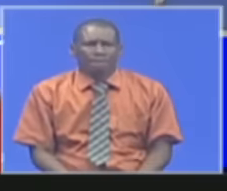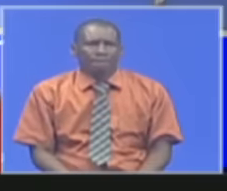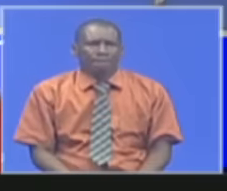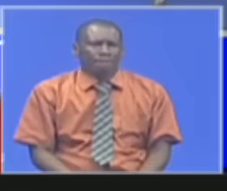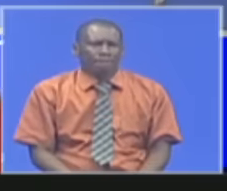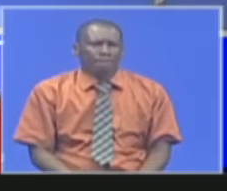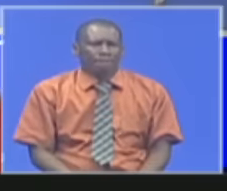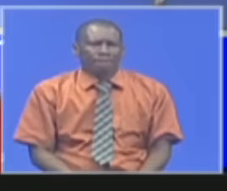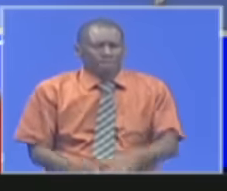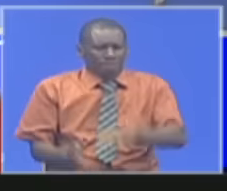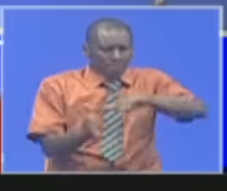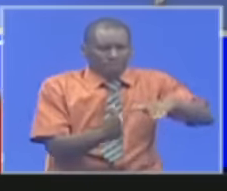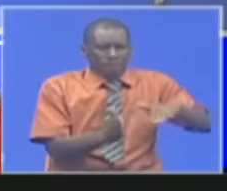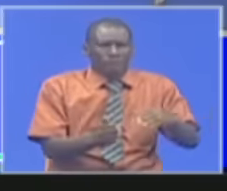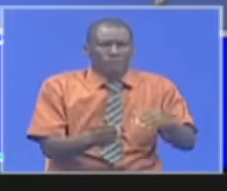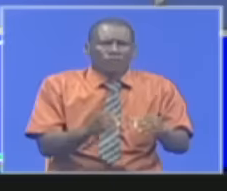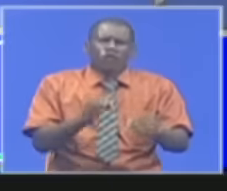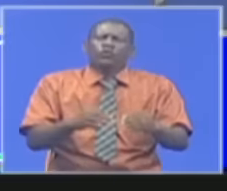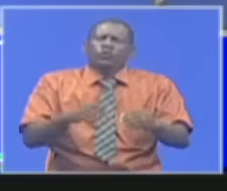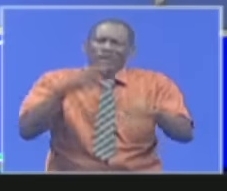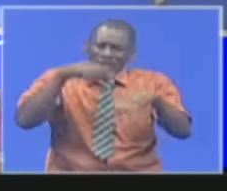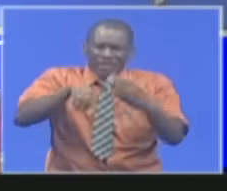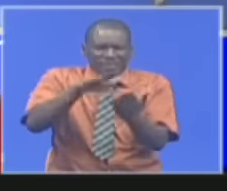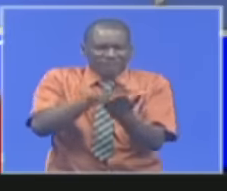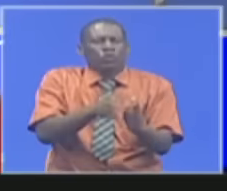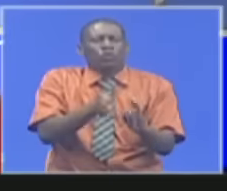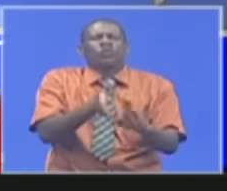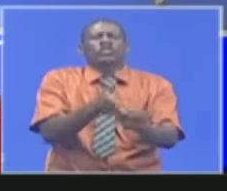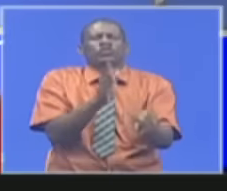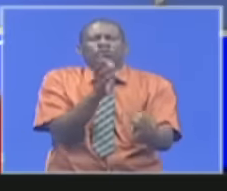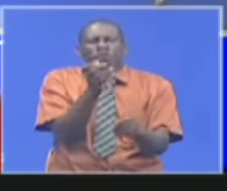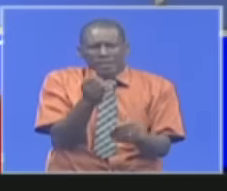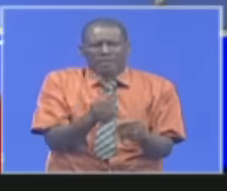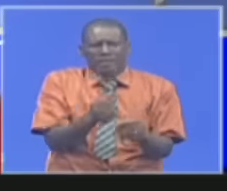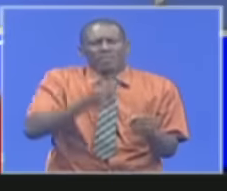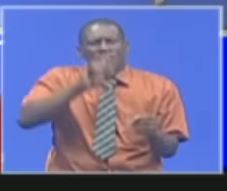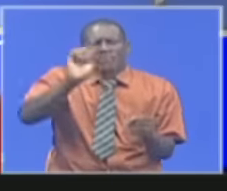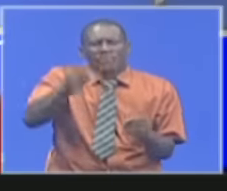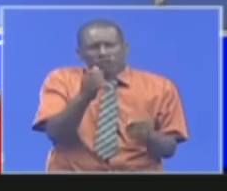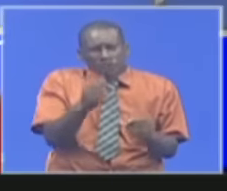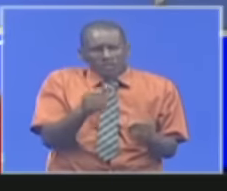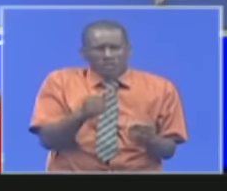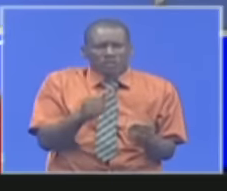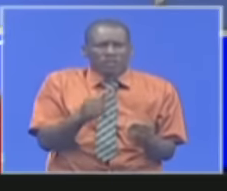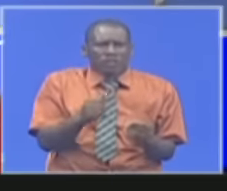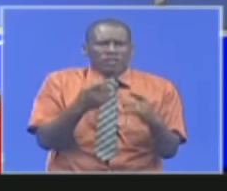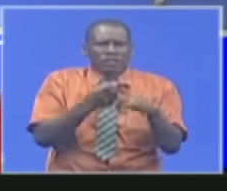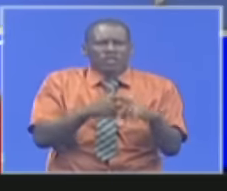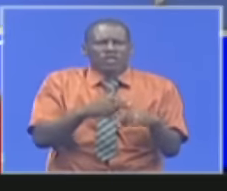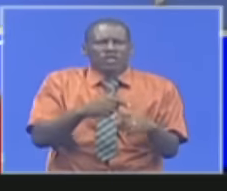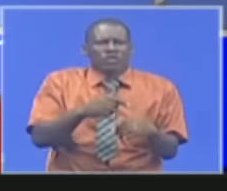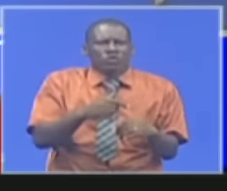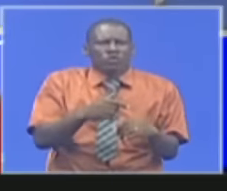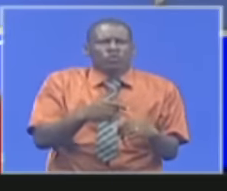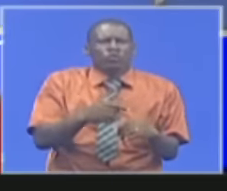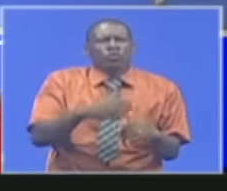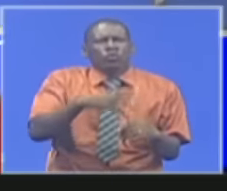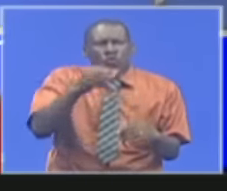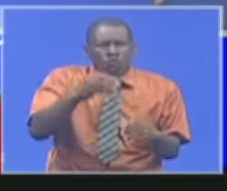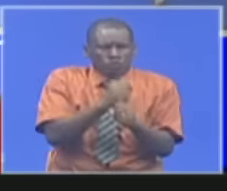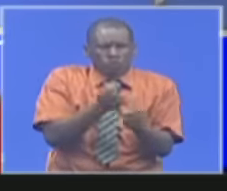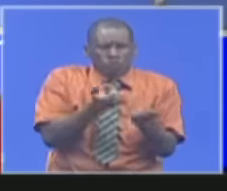Now picture this. You go to your bank and withdraw money, tens of thousands of shillings to be specific. You then go about your errands, but when you